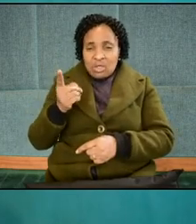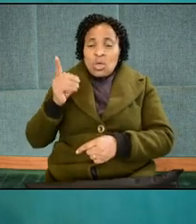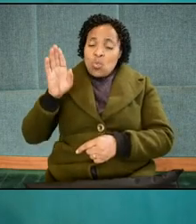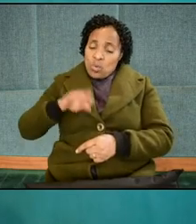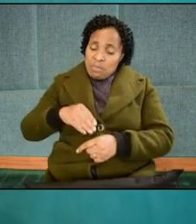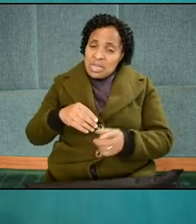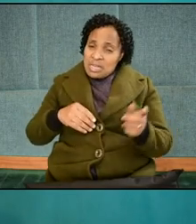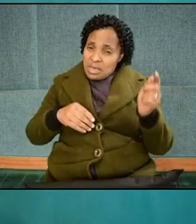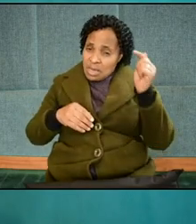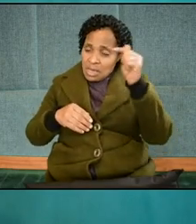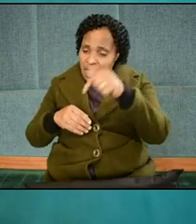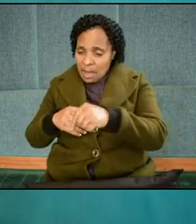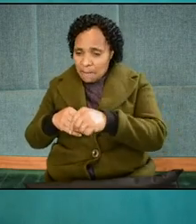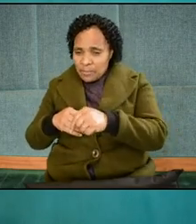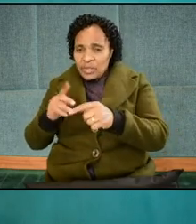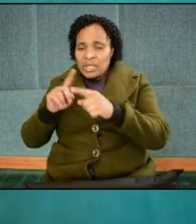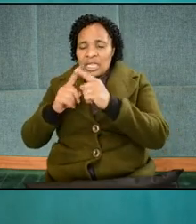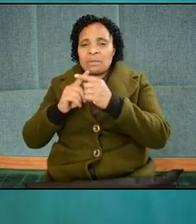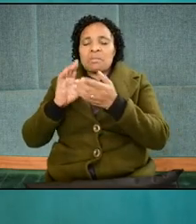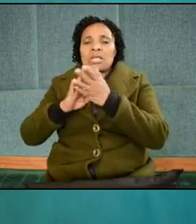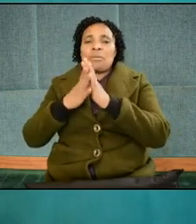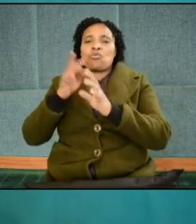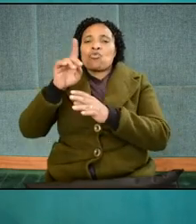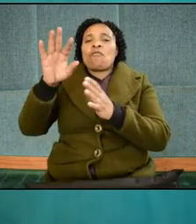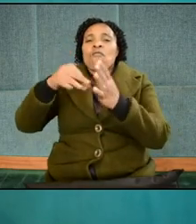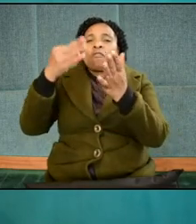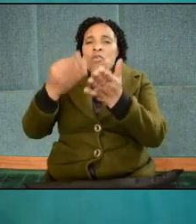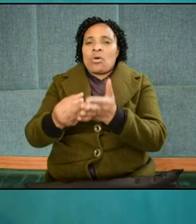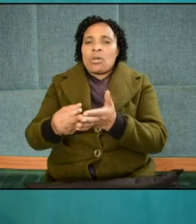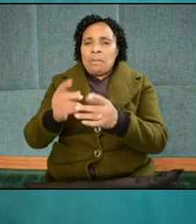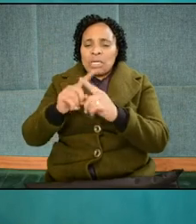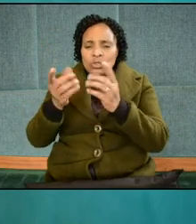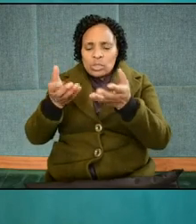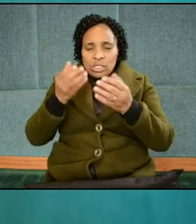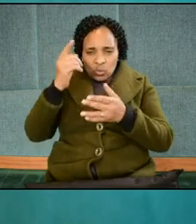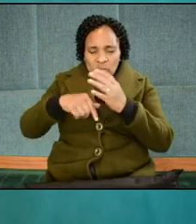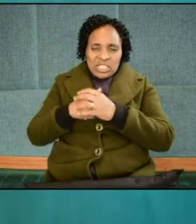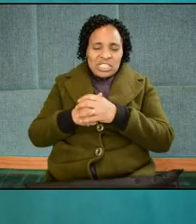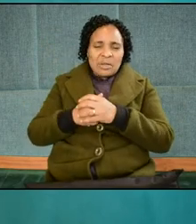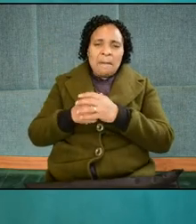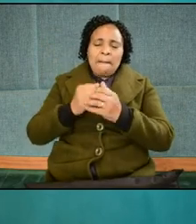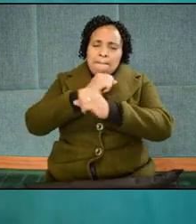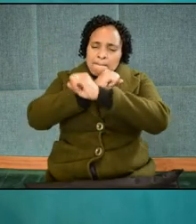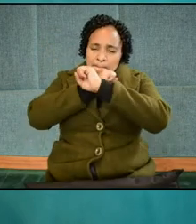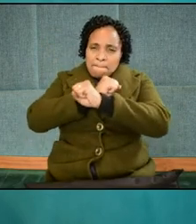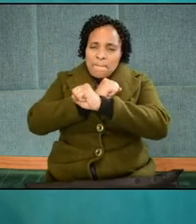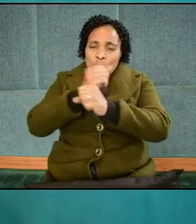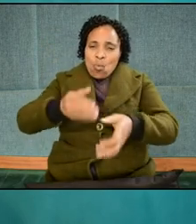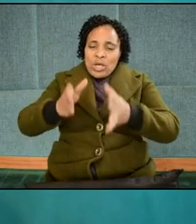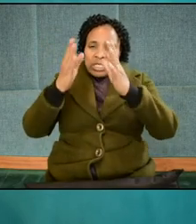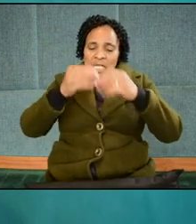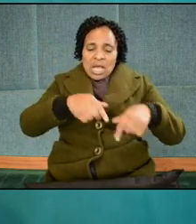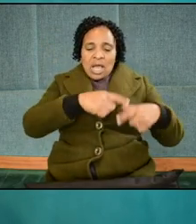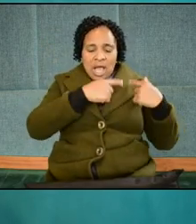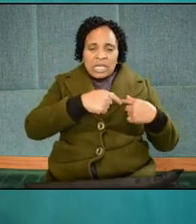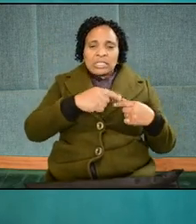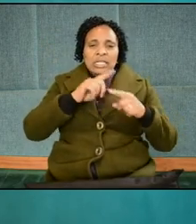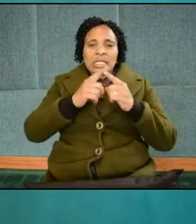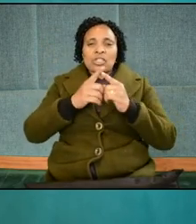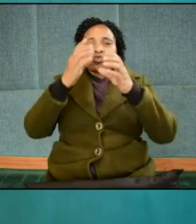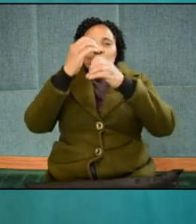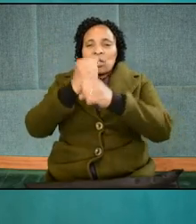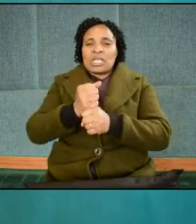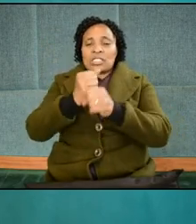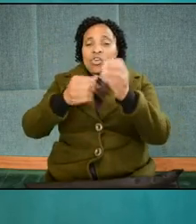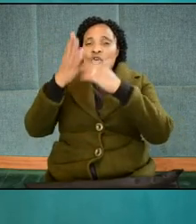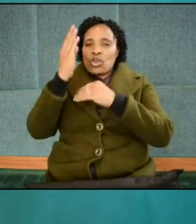come and they can be the source of your downfall. Mm. But we need, as we have said, we need to guard the avenues of our hearts and trust that God will help